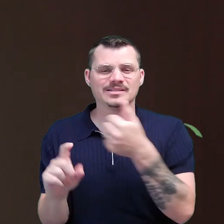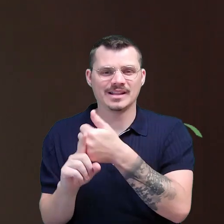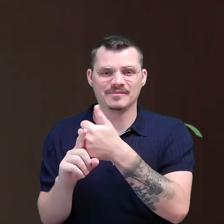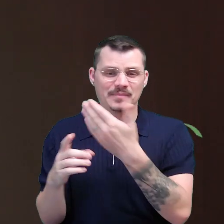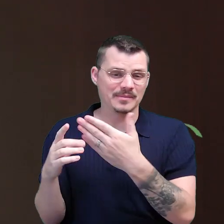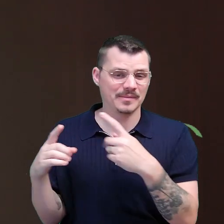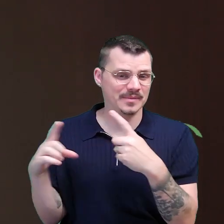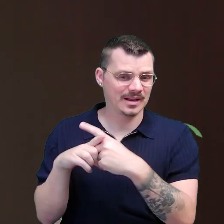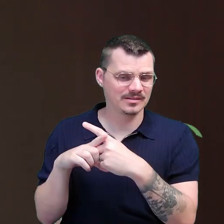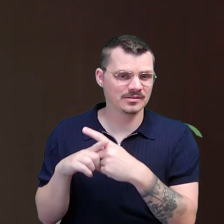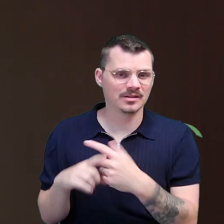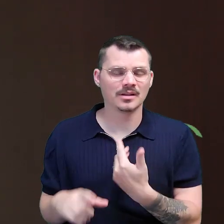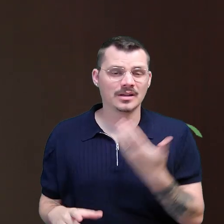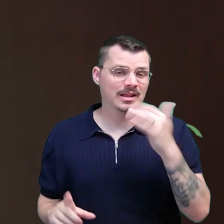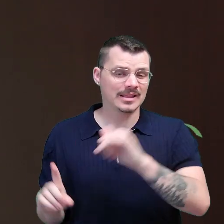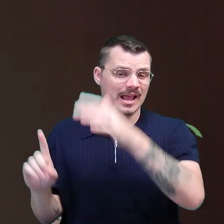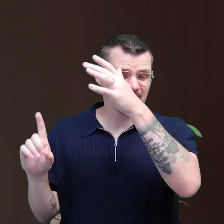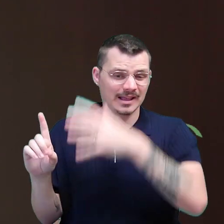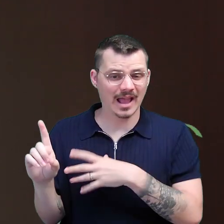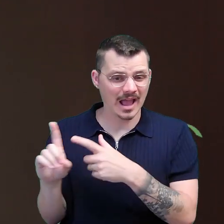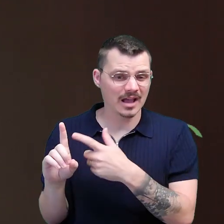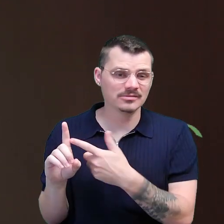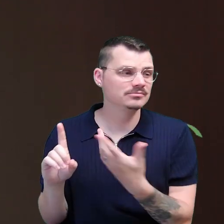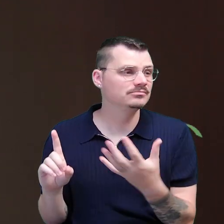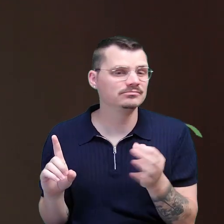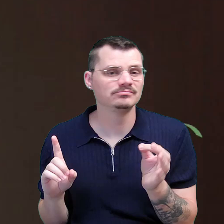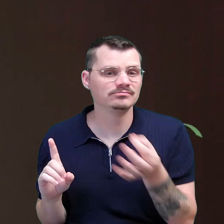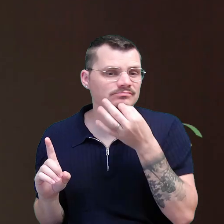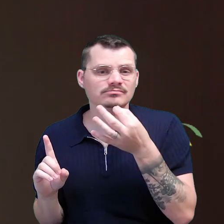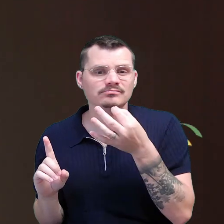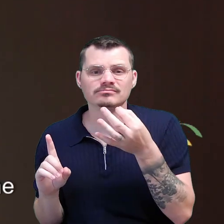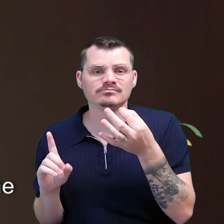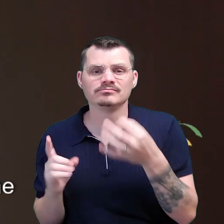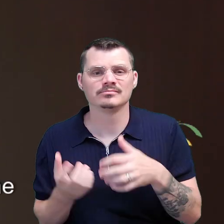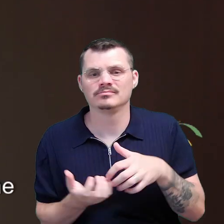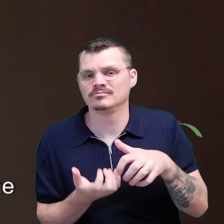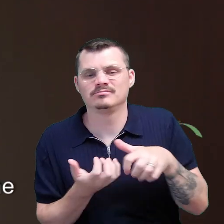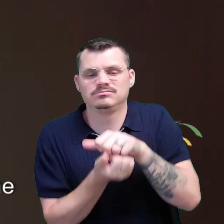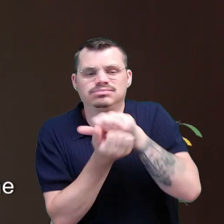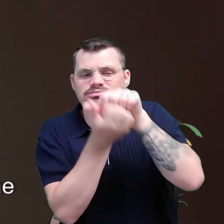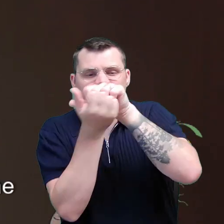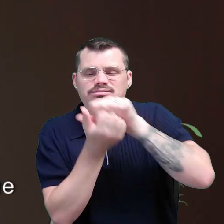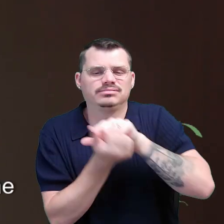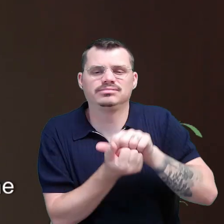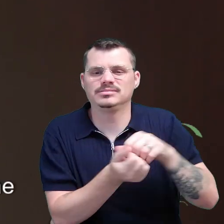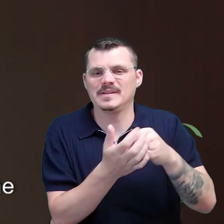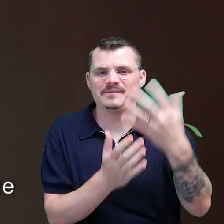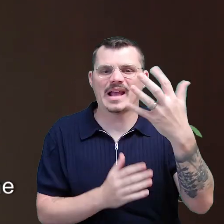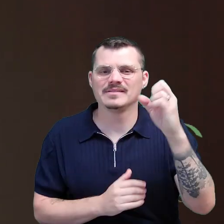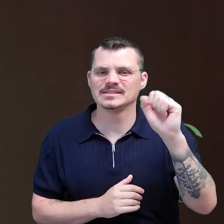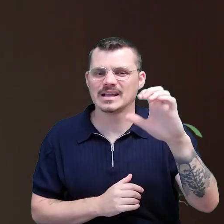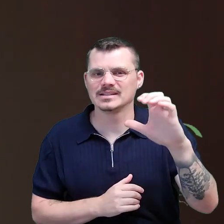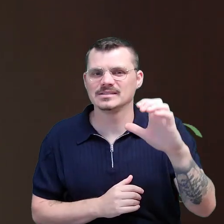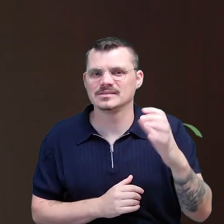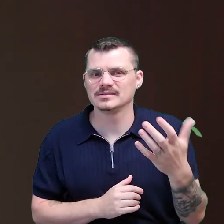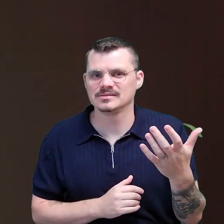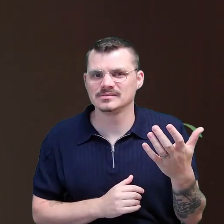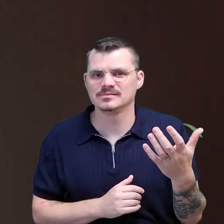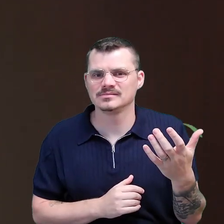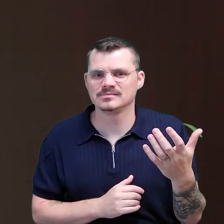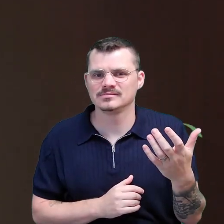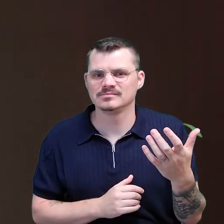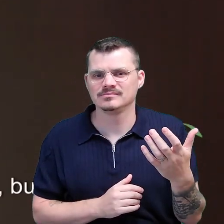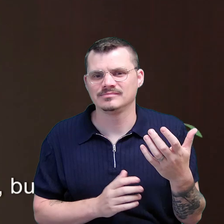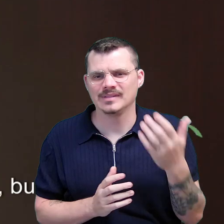paradoxical, like, yeah, that guy knows how to tear down a building in 5 seconds if he needs to.